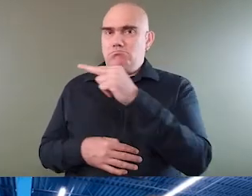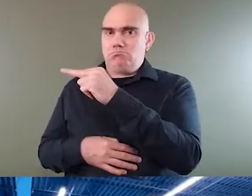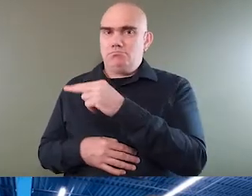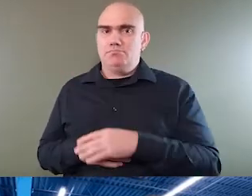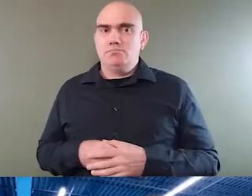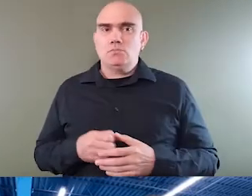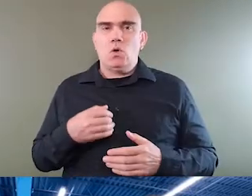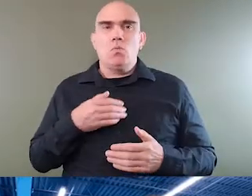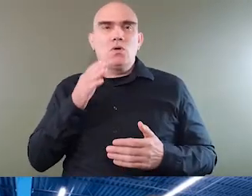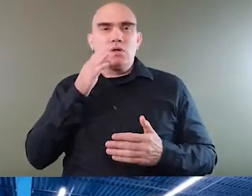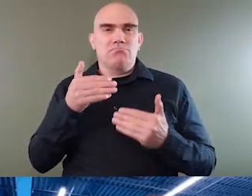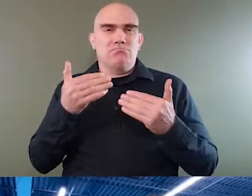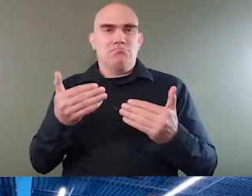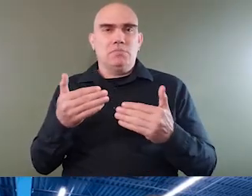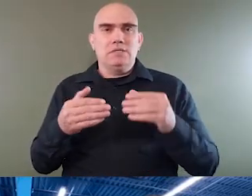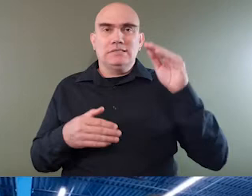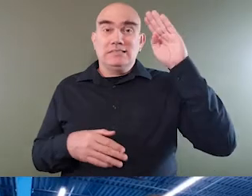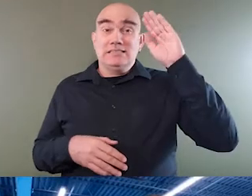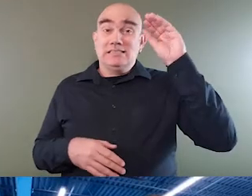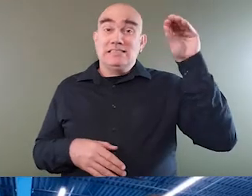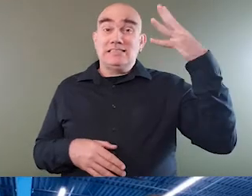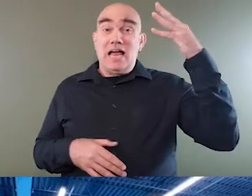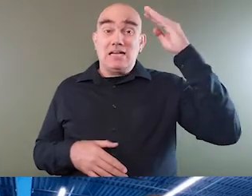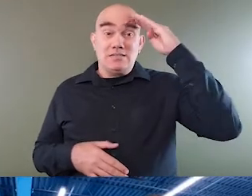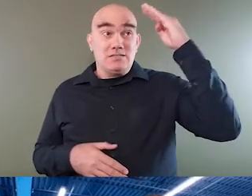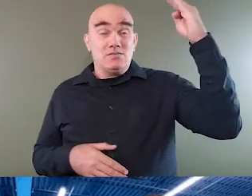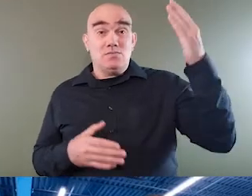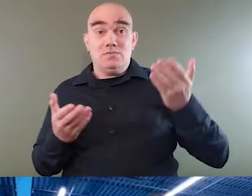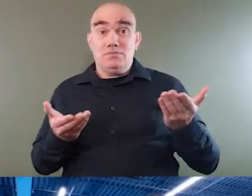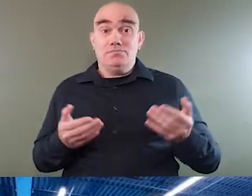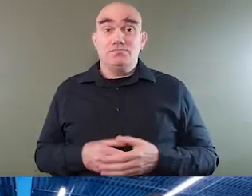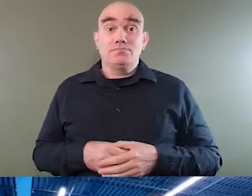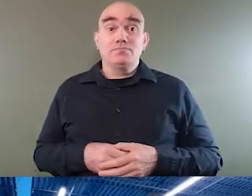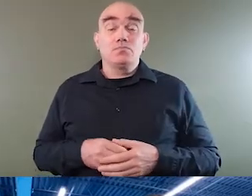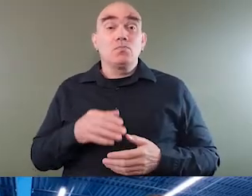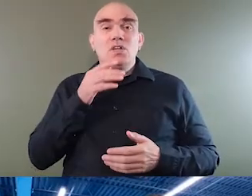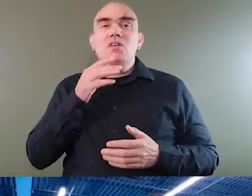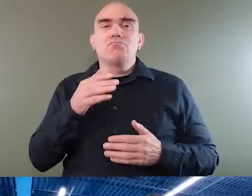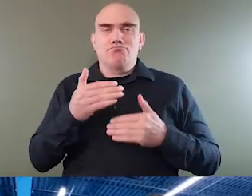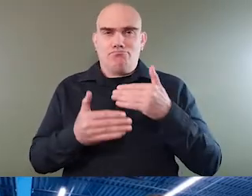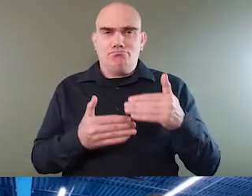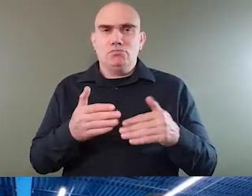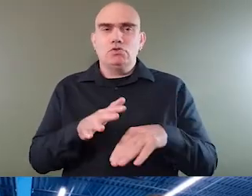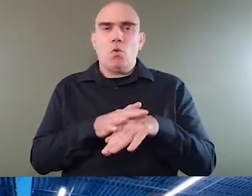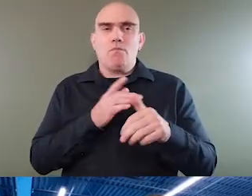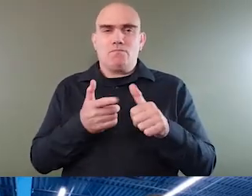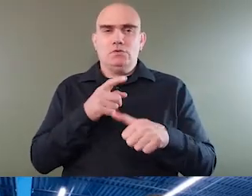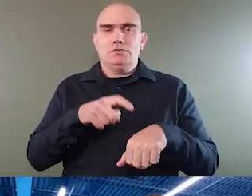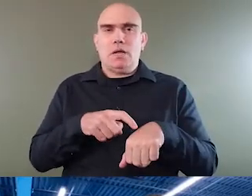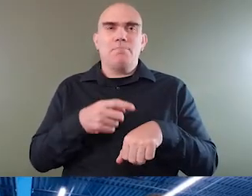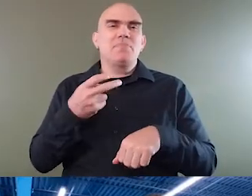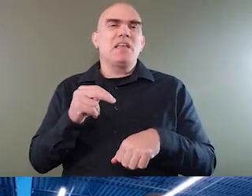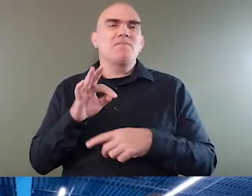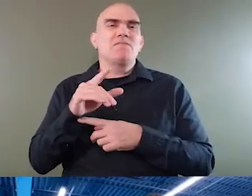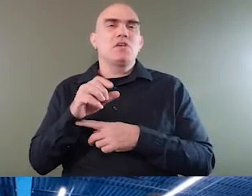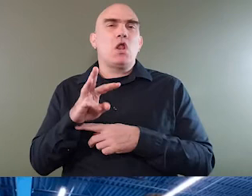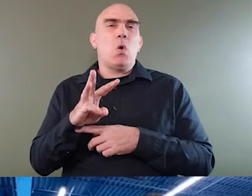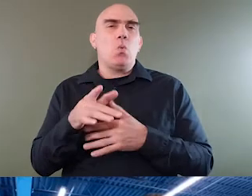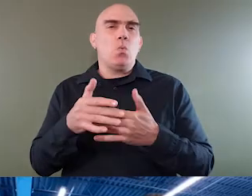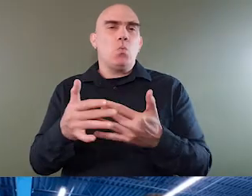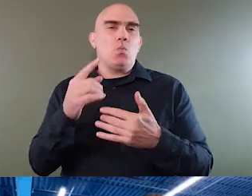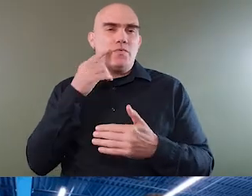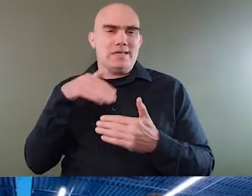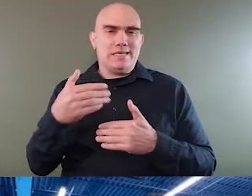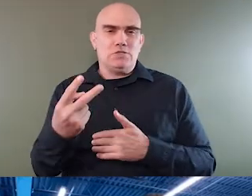sun salutation here. We'll take it through very slowly the first time and then flow it for the next two. Let's start with this